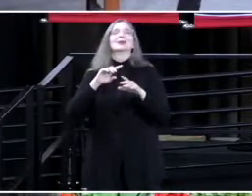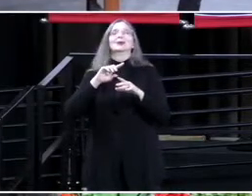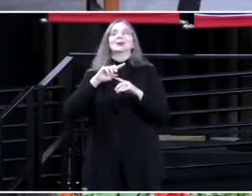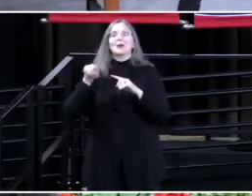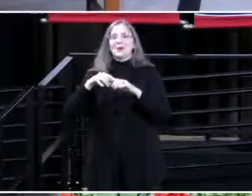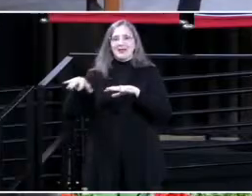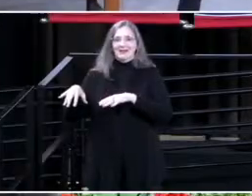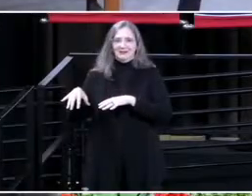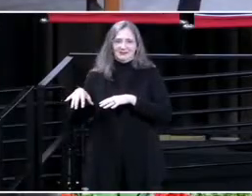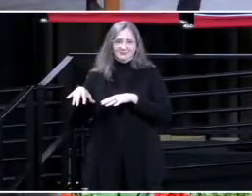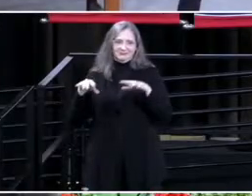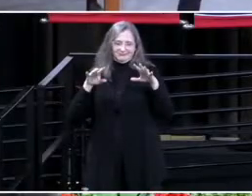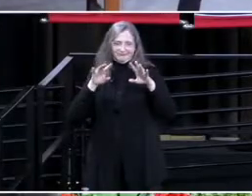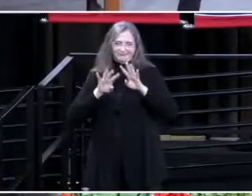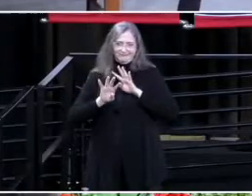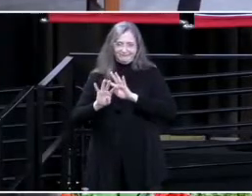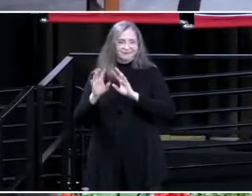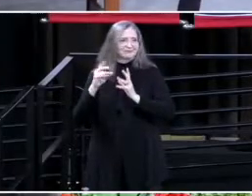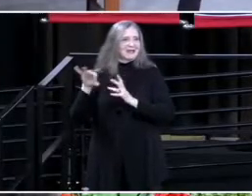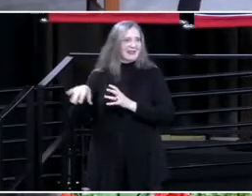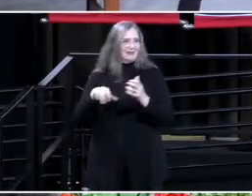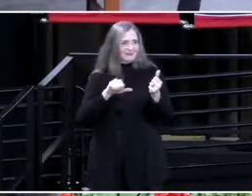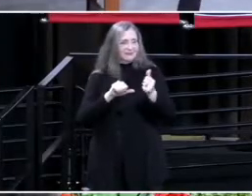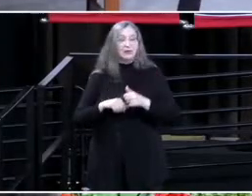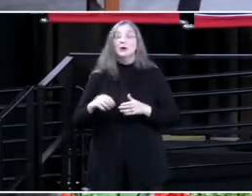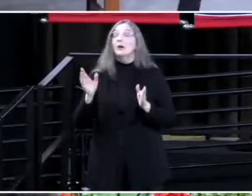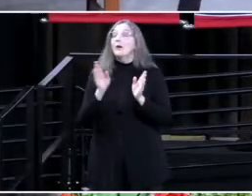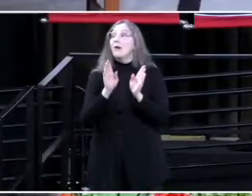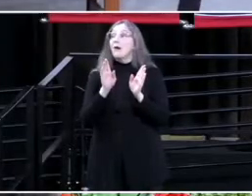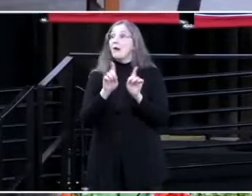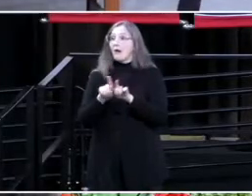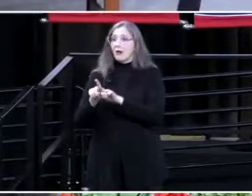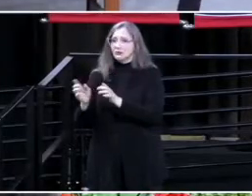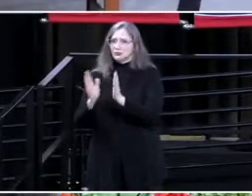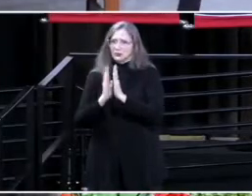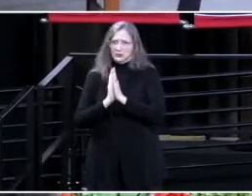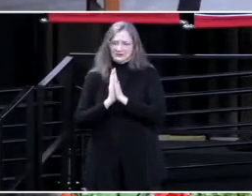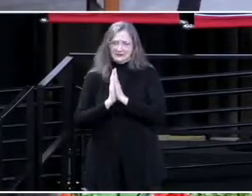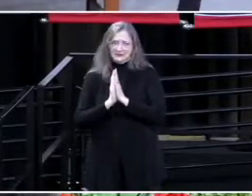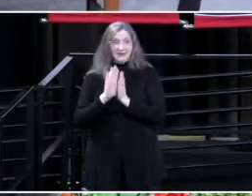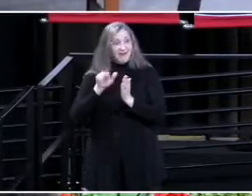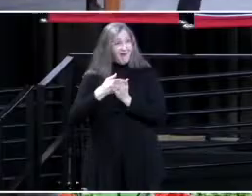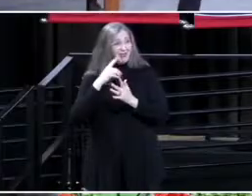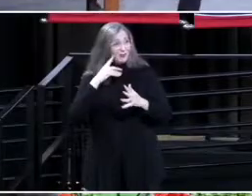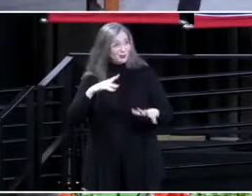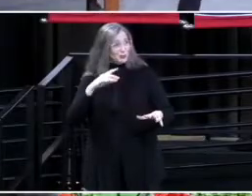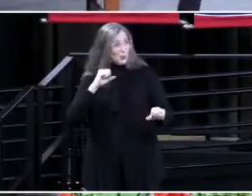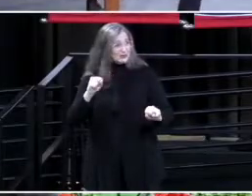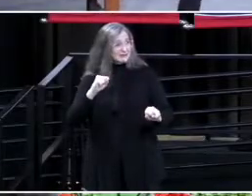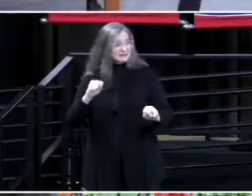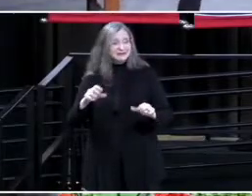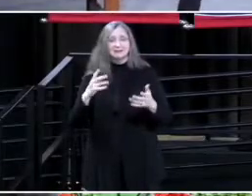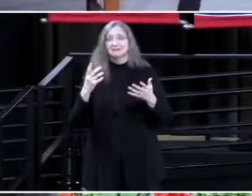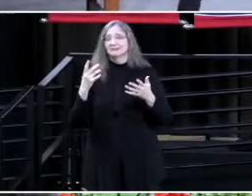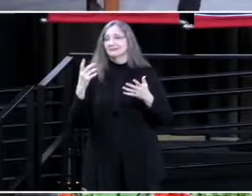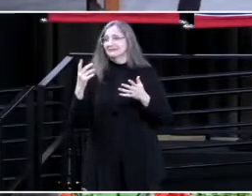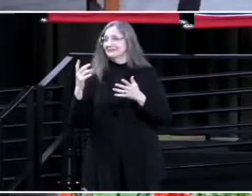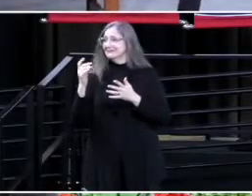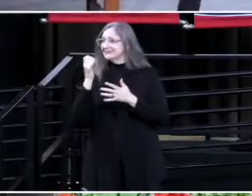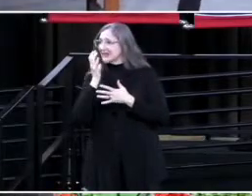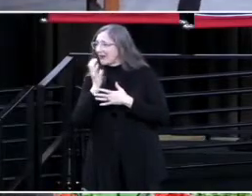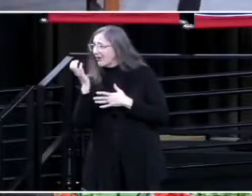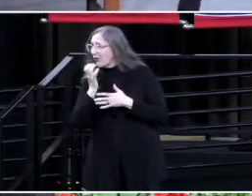our graduates. We also request that you take a moment to silence all mobile devices, and any